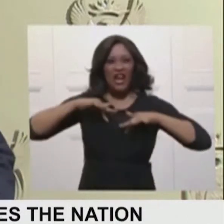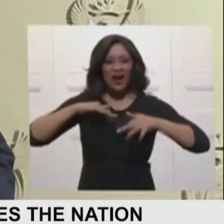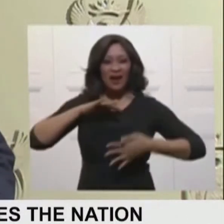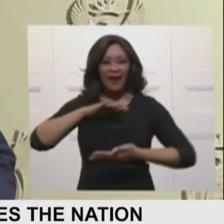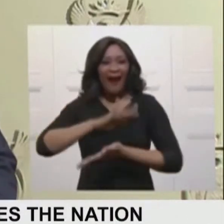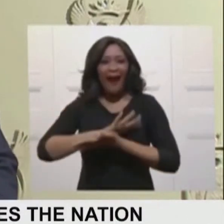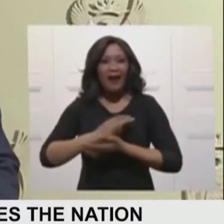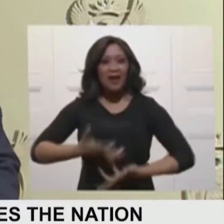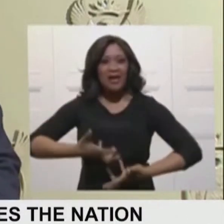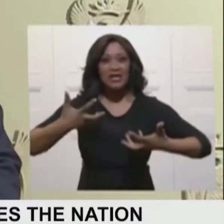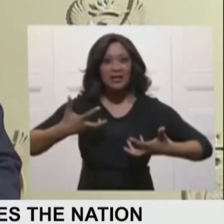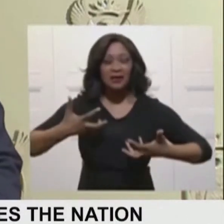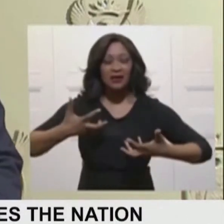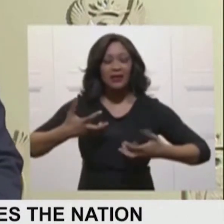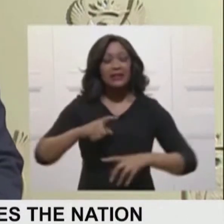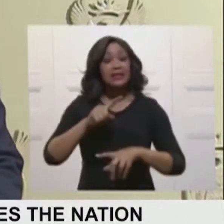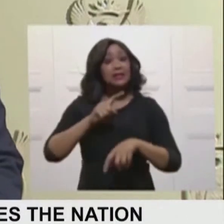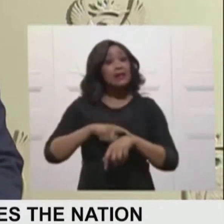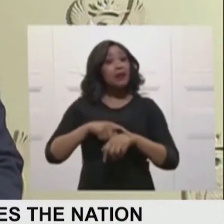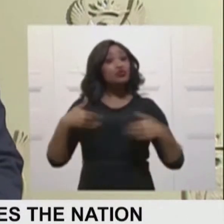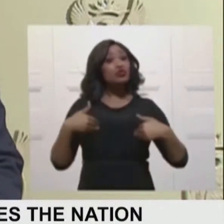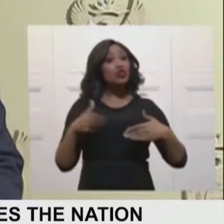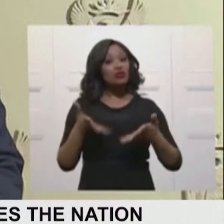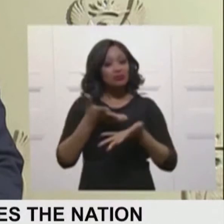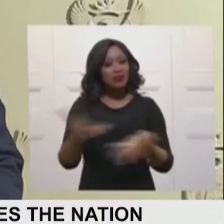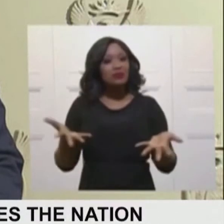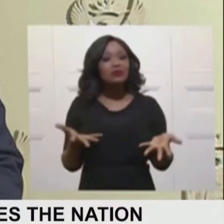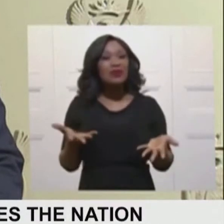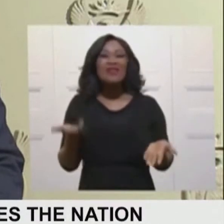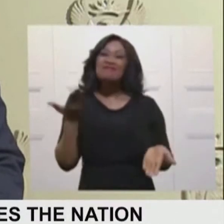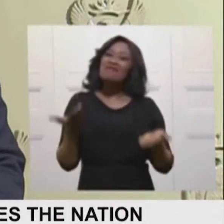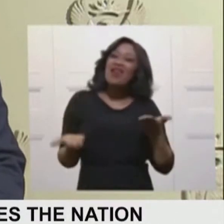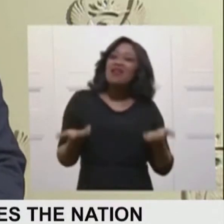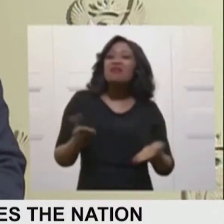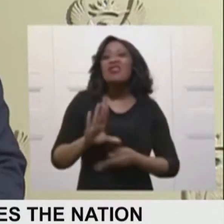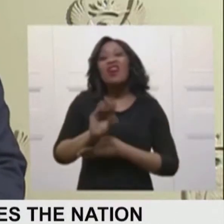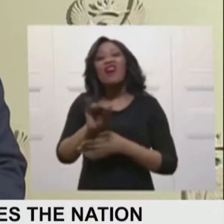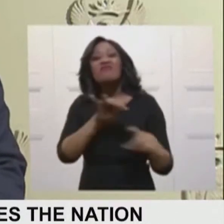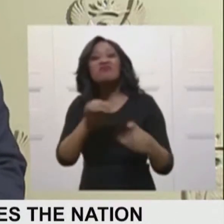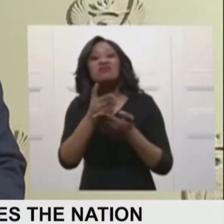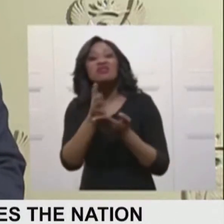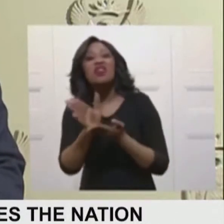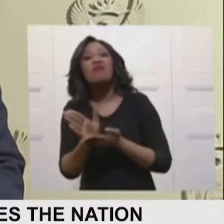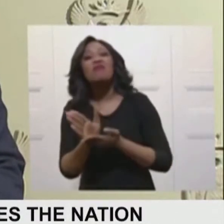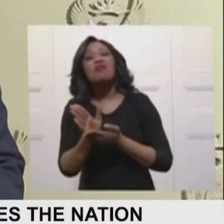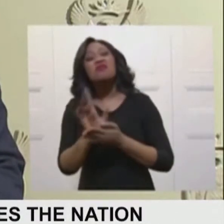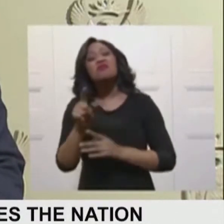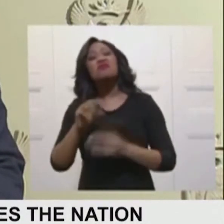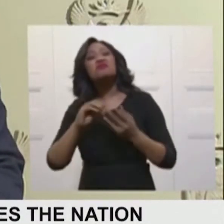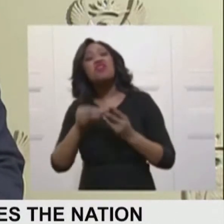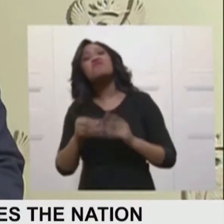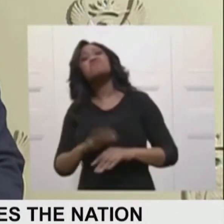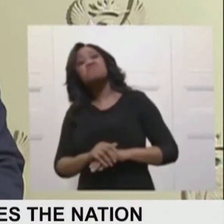At the beginning of this unrest, there may have been some people who sought to agitate